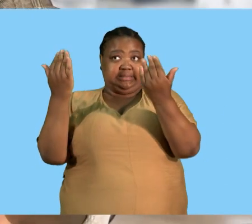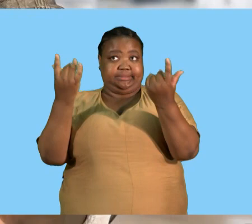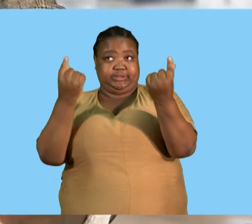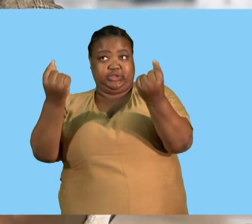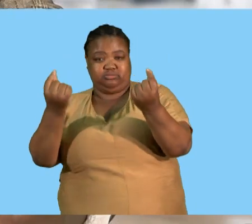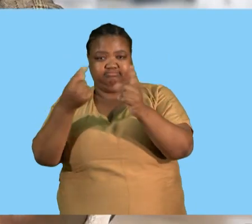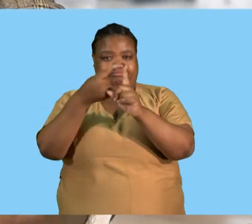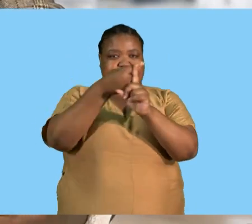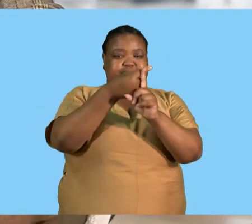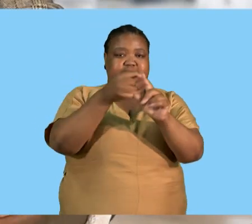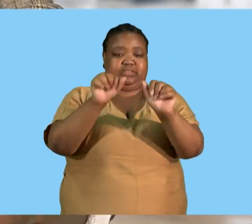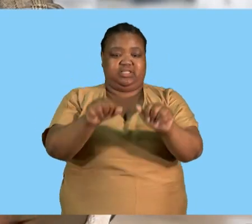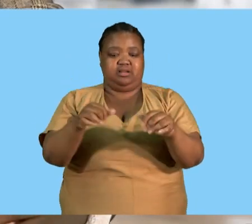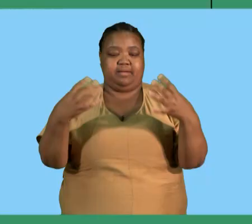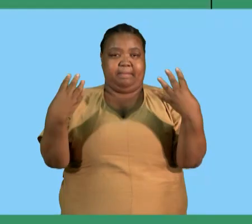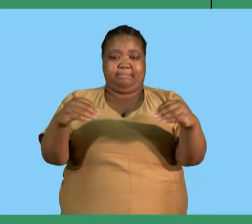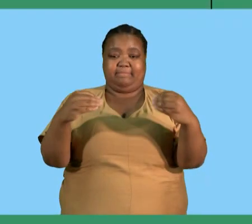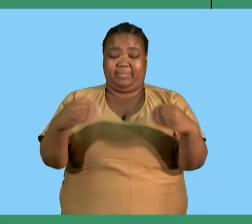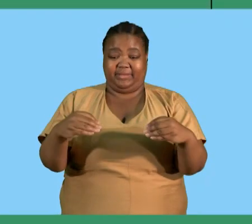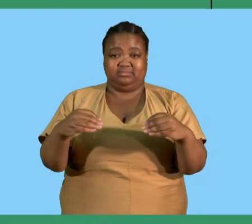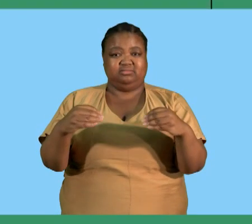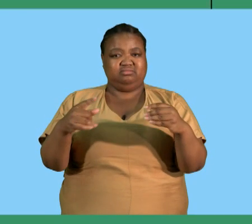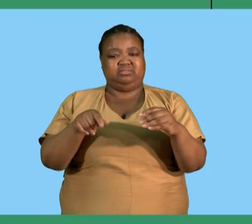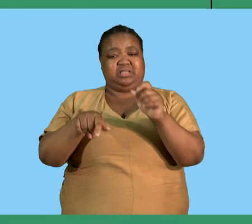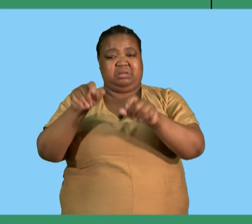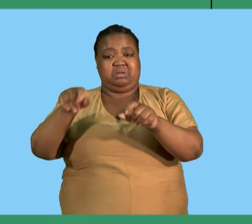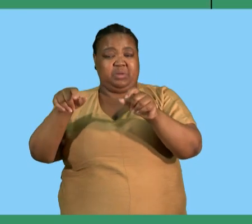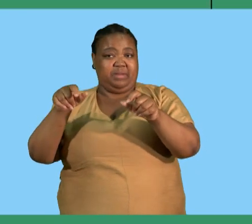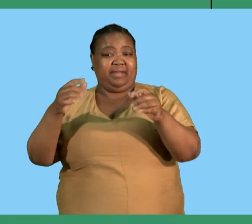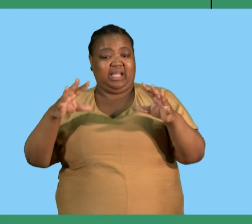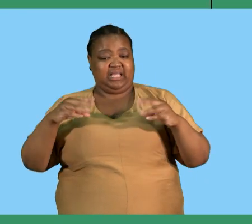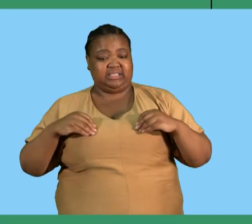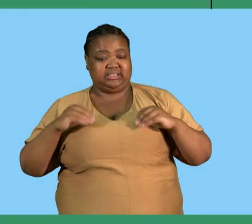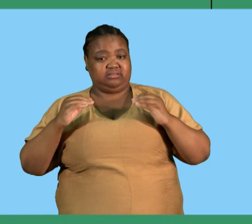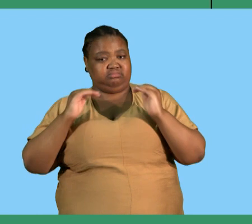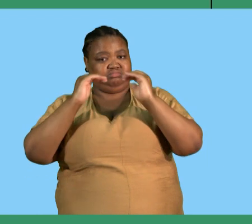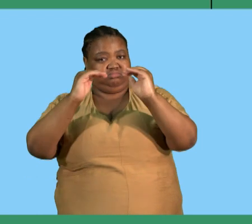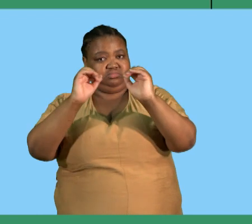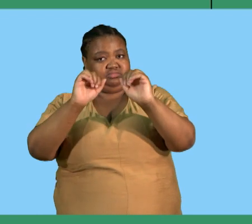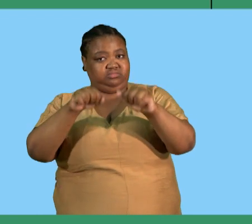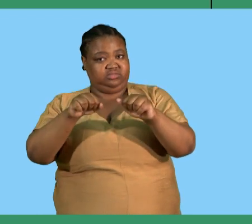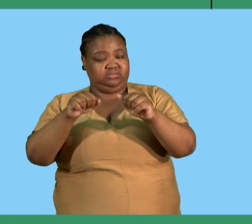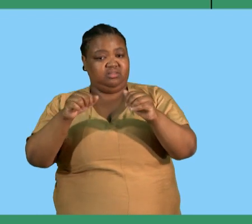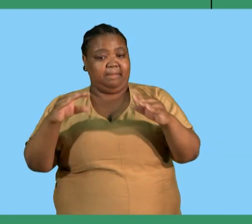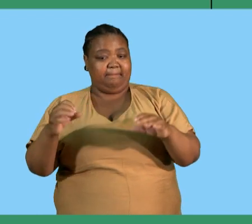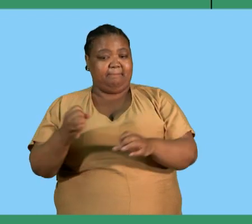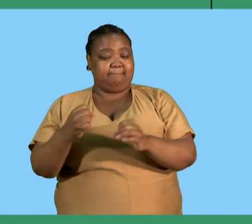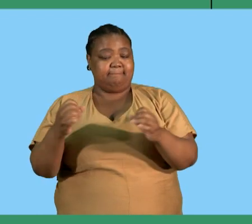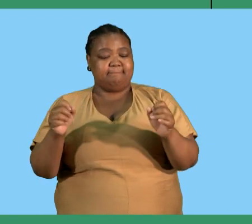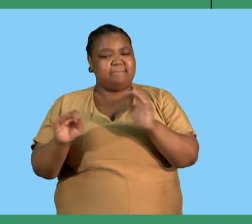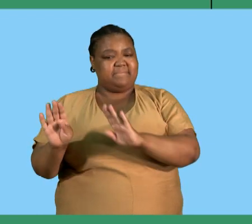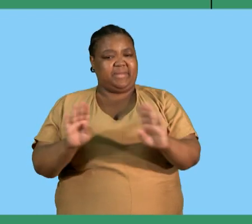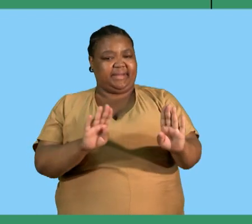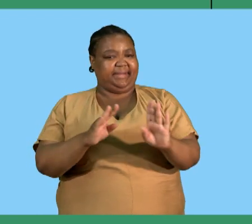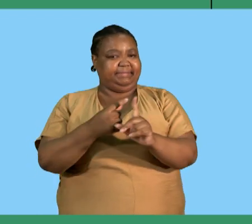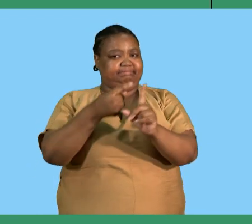expected. When people or business do not act within the acceptable standards and expectations, this is unprofessional